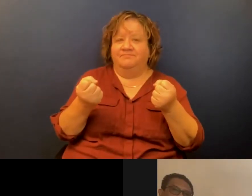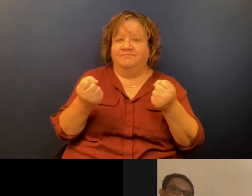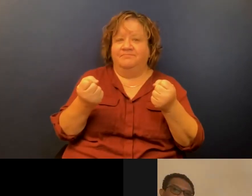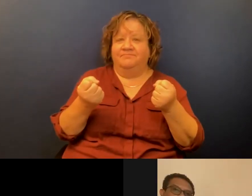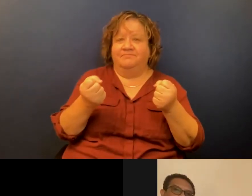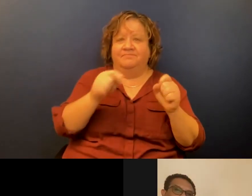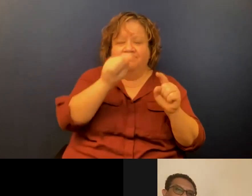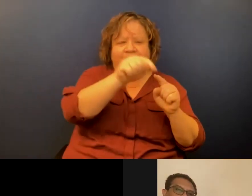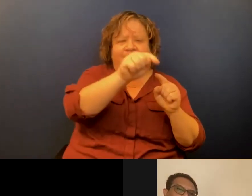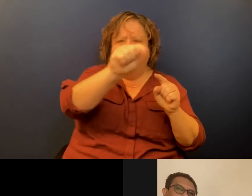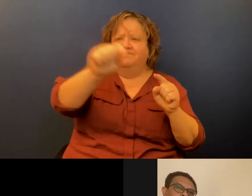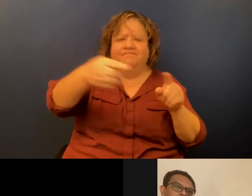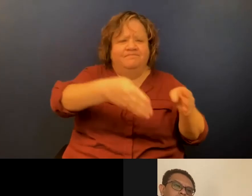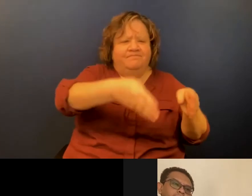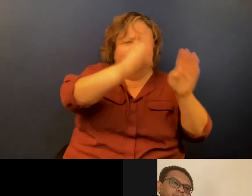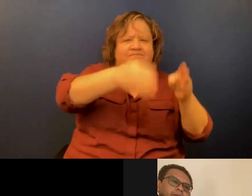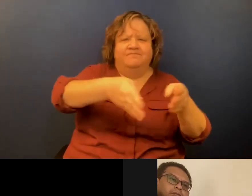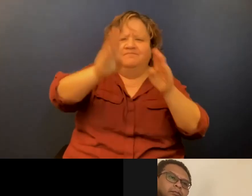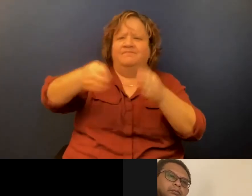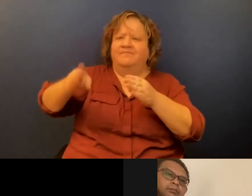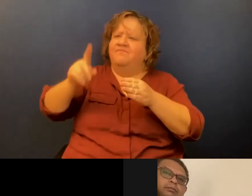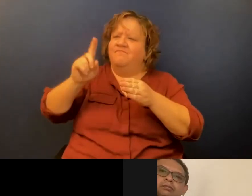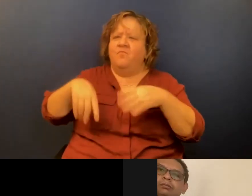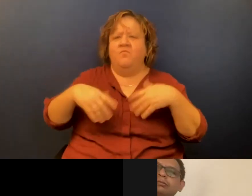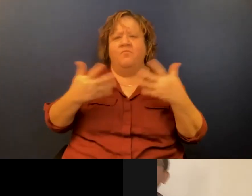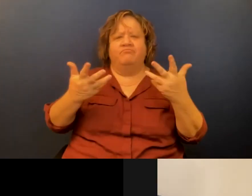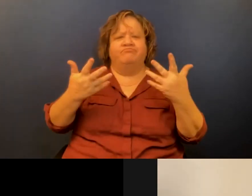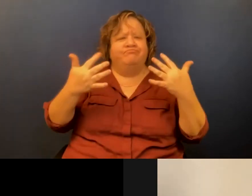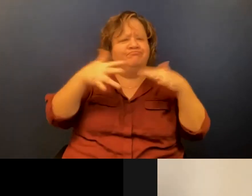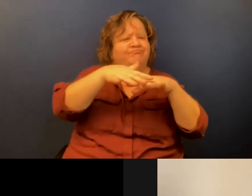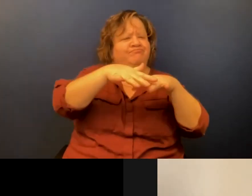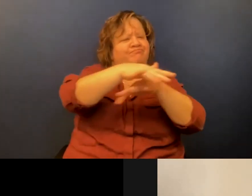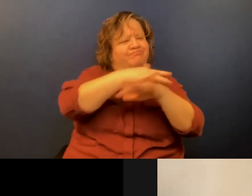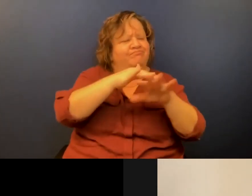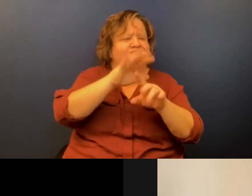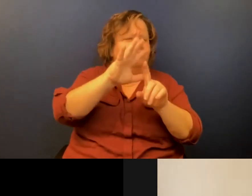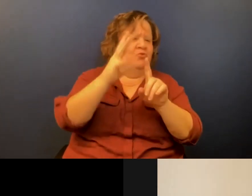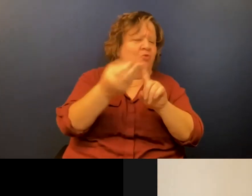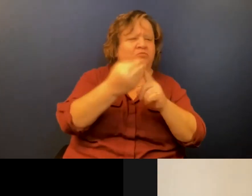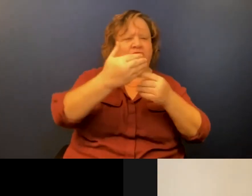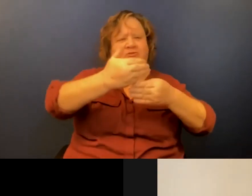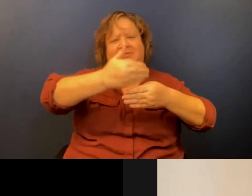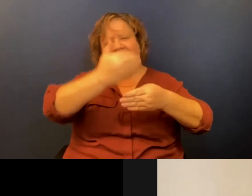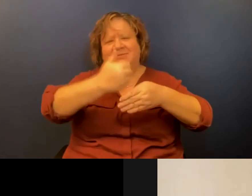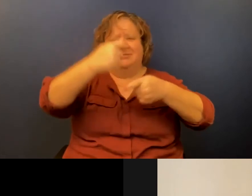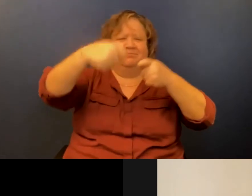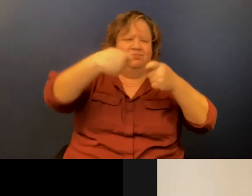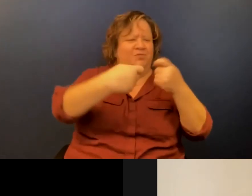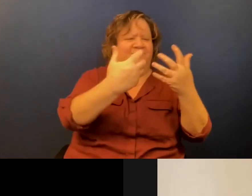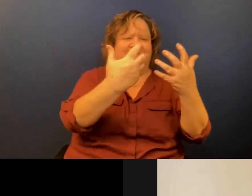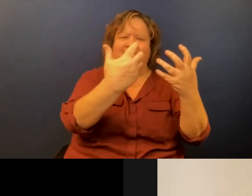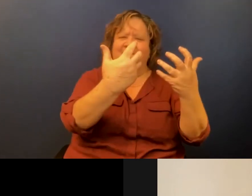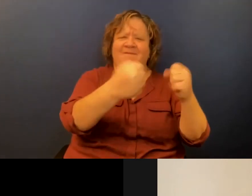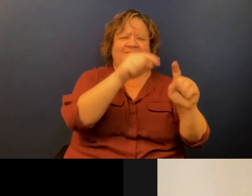activities, and multidimensional activities. But depending where you are, if you're in an urban area or rural